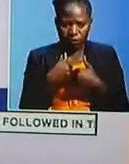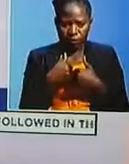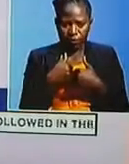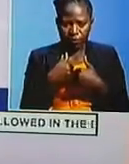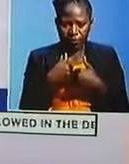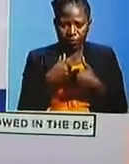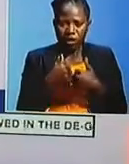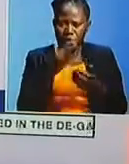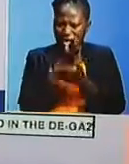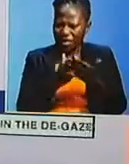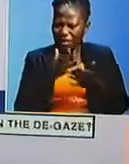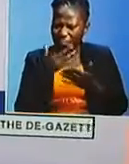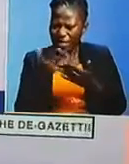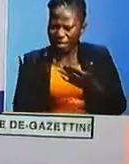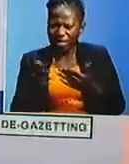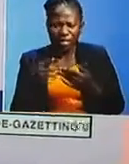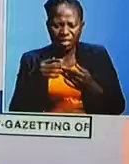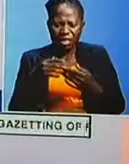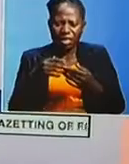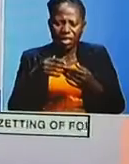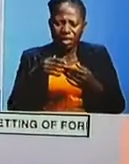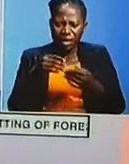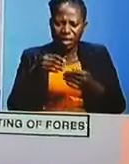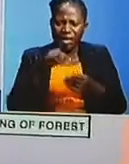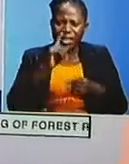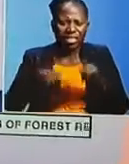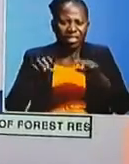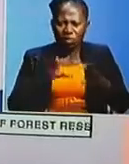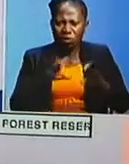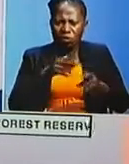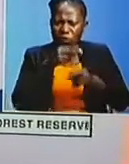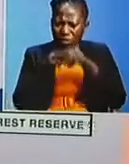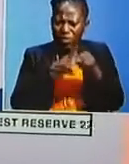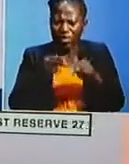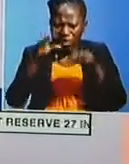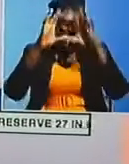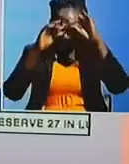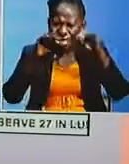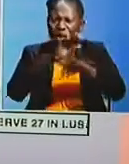as expected. The president may not be everywhere. So the Zambia Intelligence Services